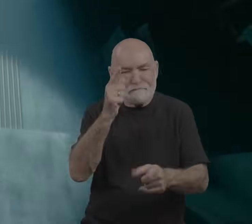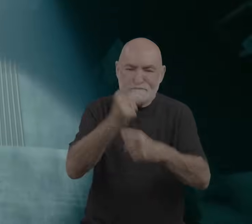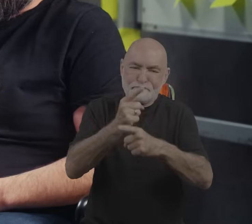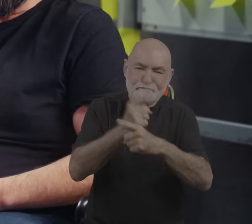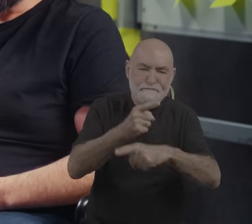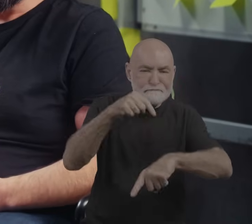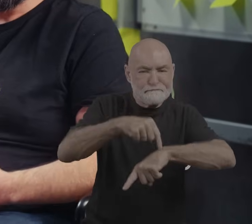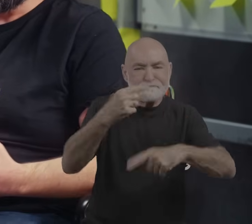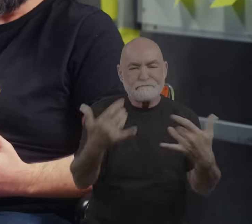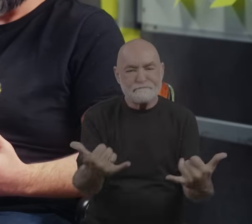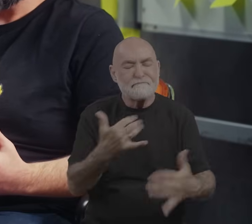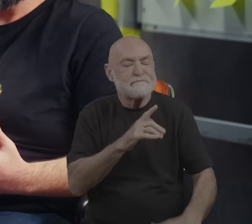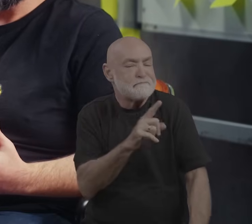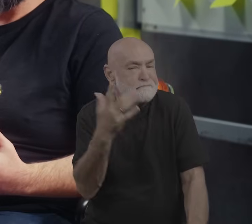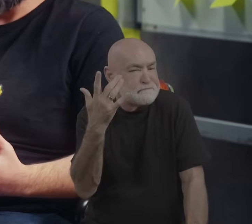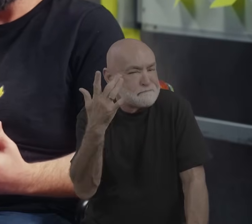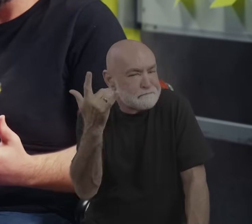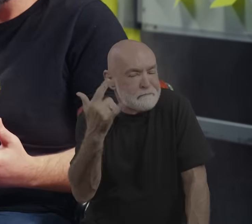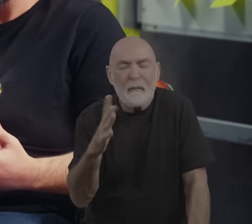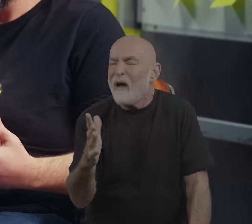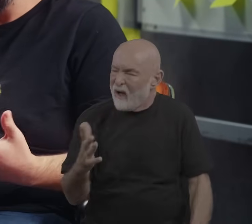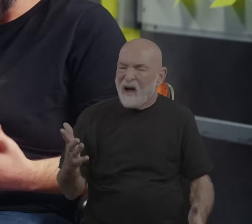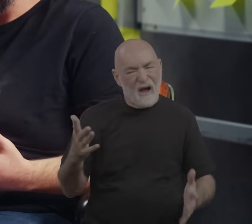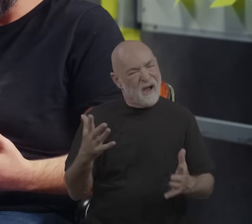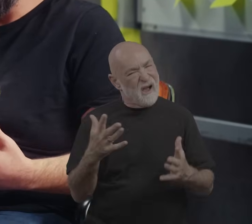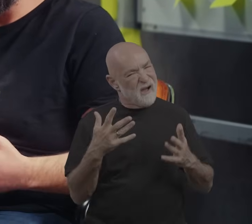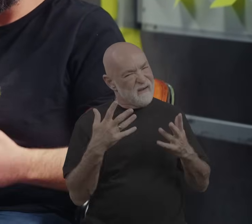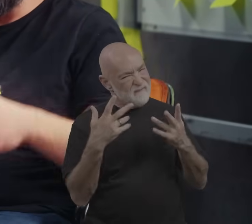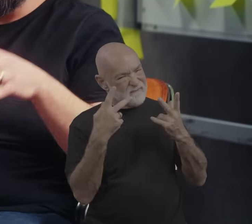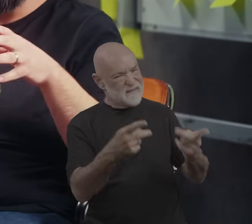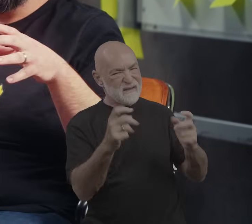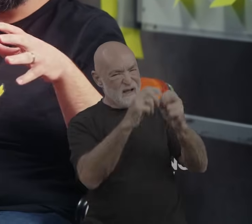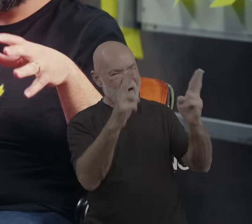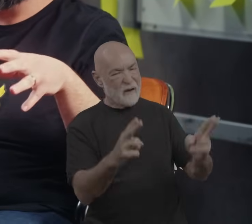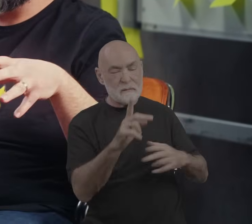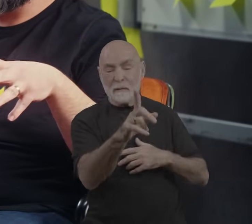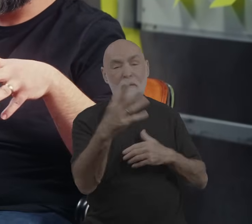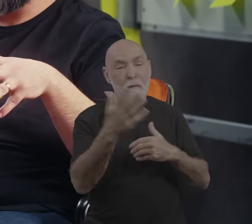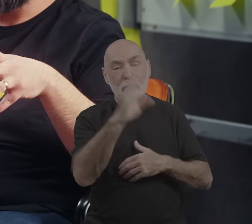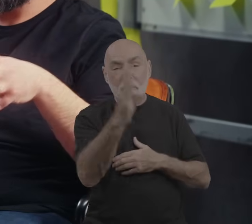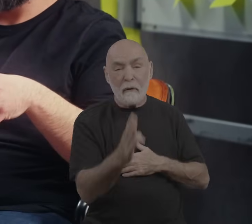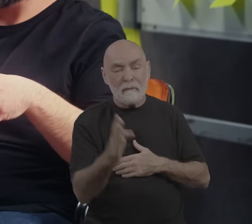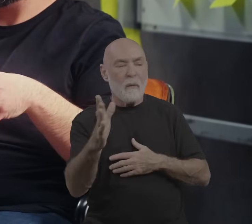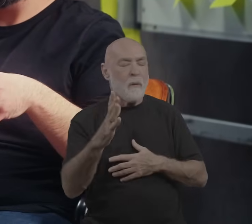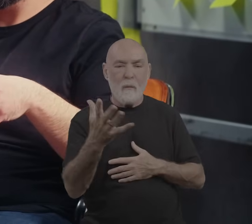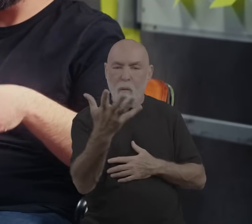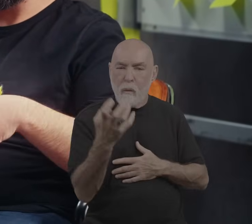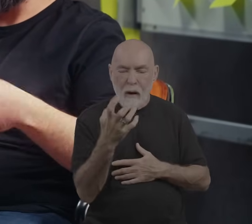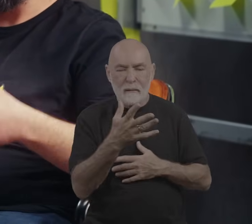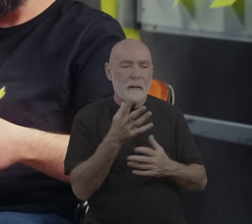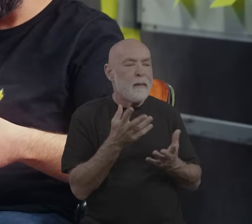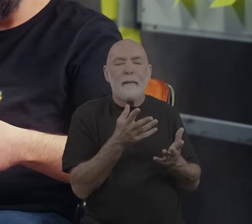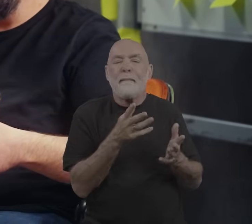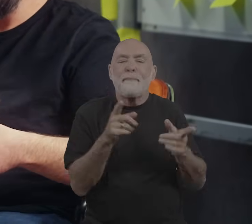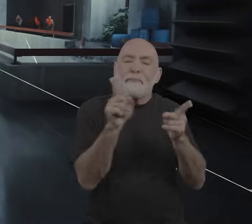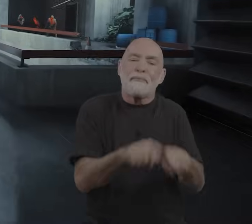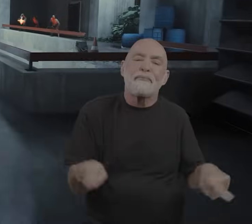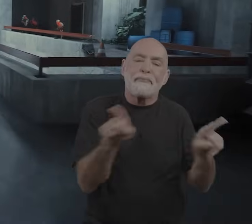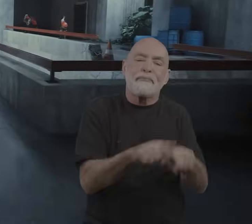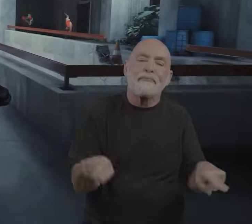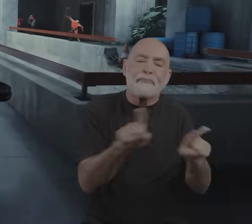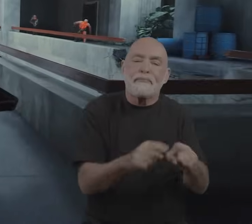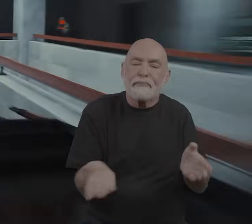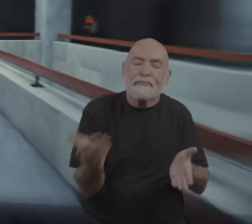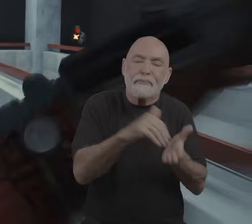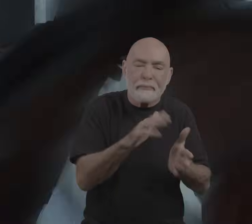right time to revisit? Yeah, so right now it was just a great time for us to kind of go back to the oldest house. We never wanted it to kind of feel like we were retreading on Control,